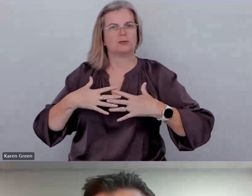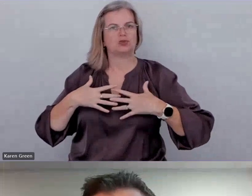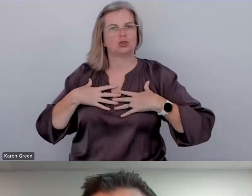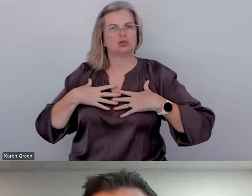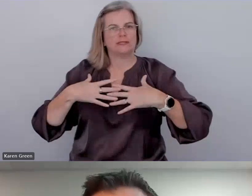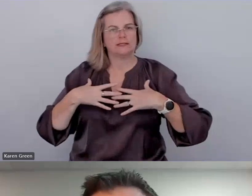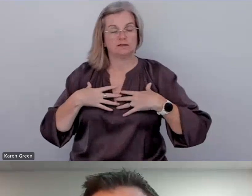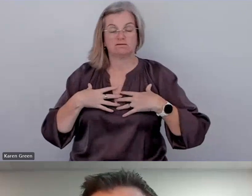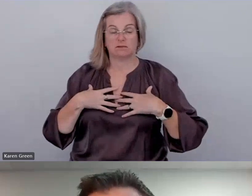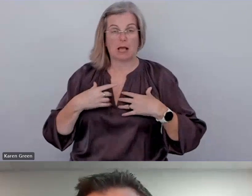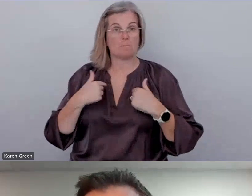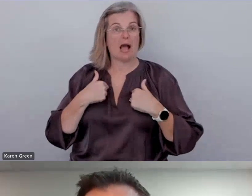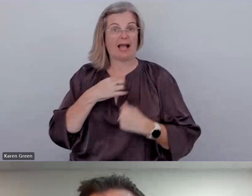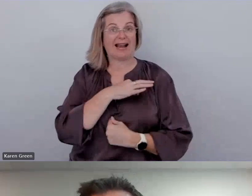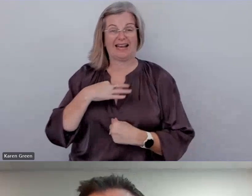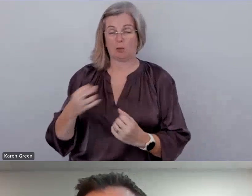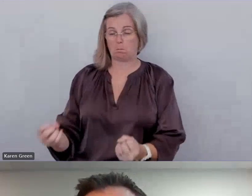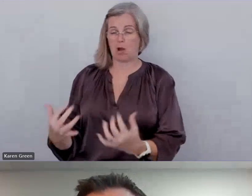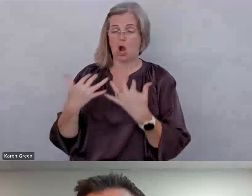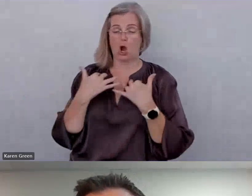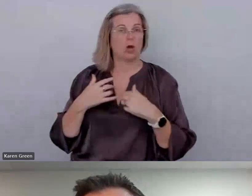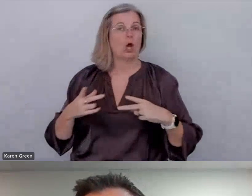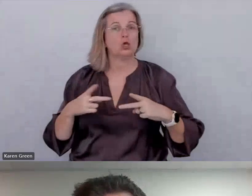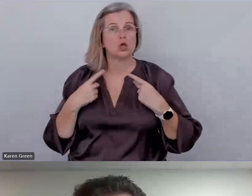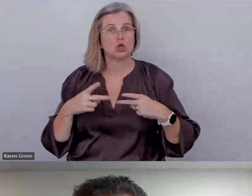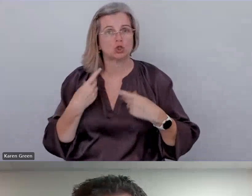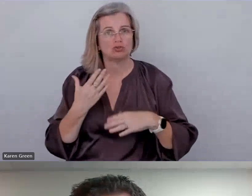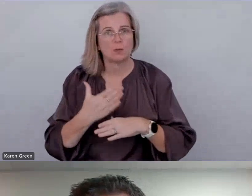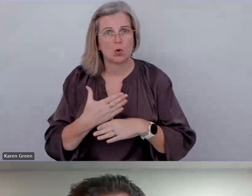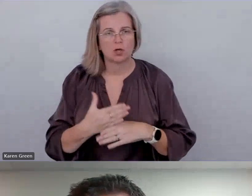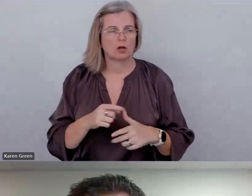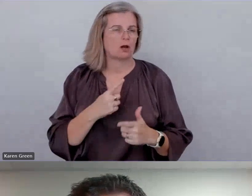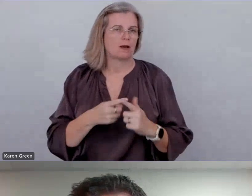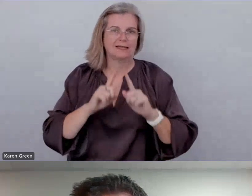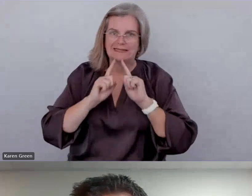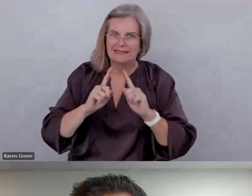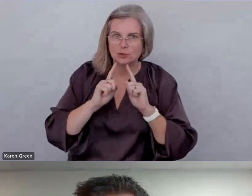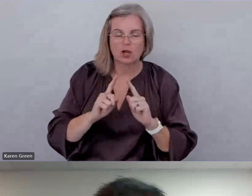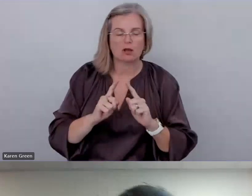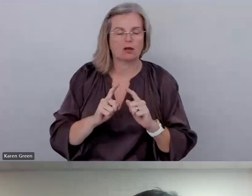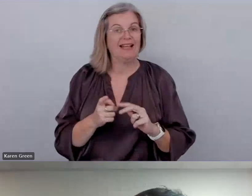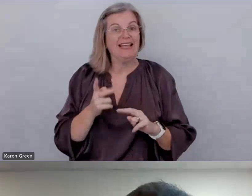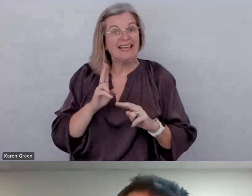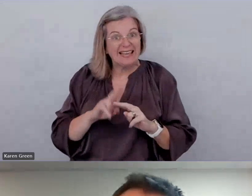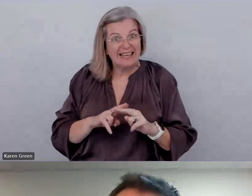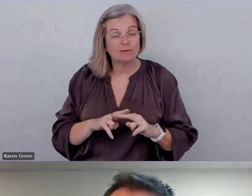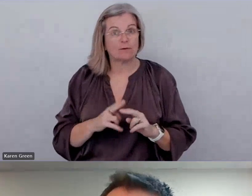nursery workers, teachers, people who are exposed to children in their line of work. If they've got asthma or they've